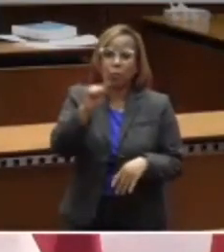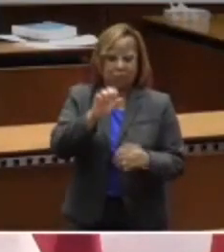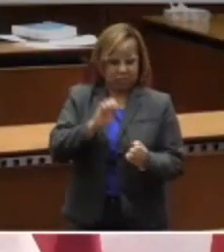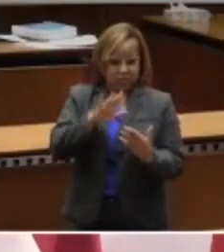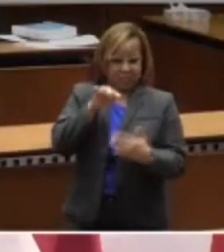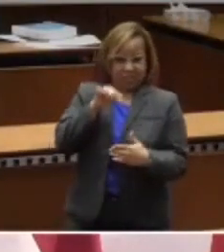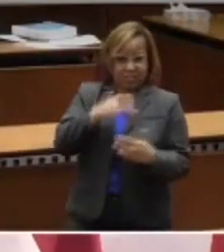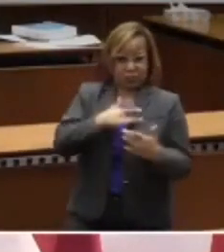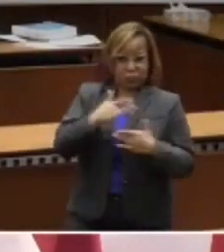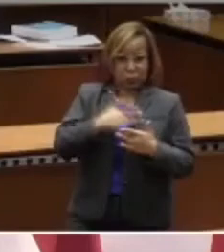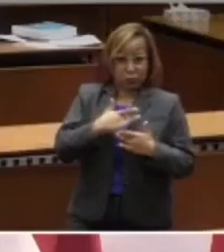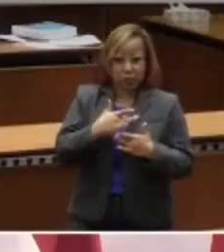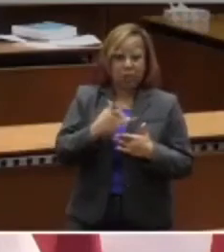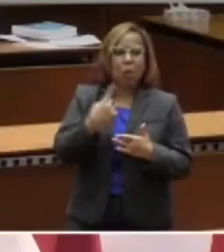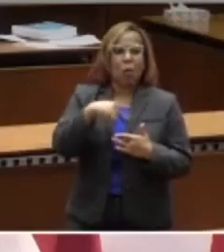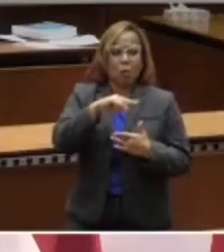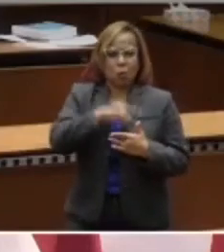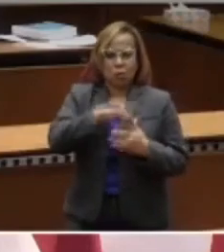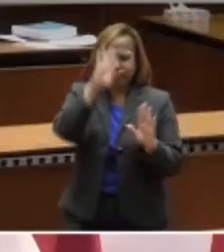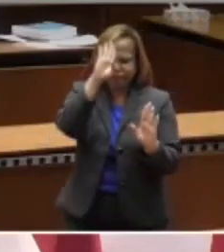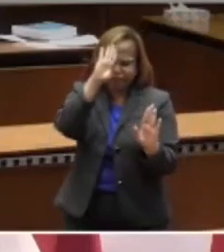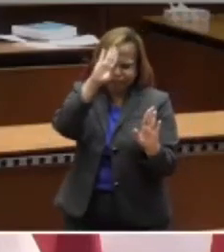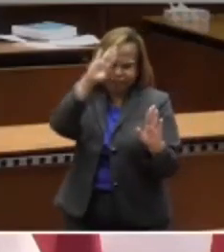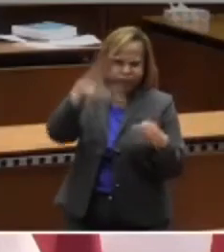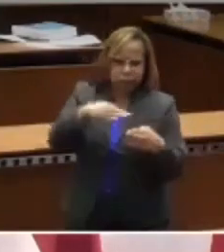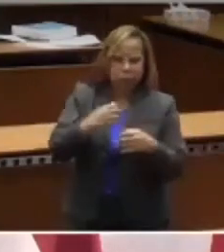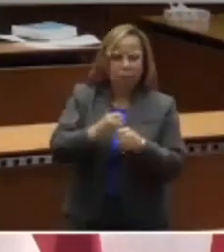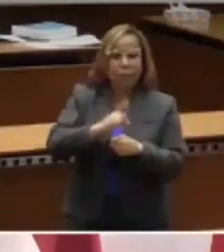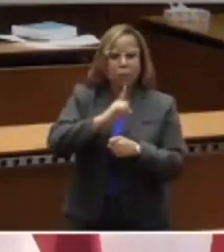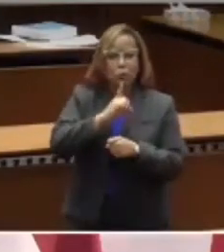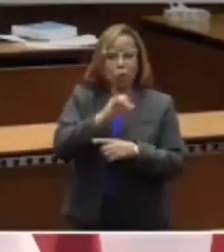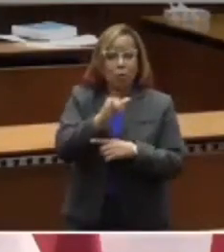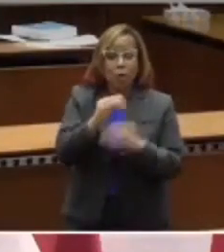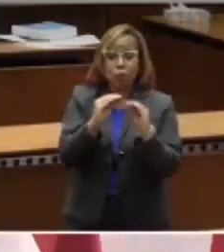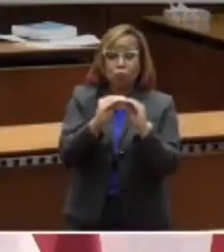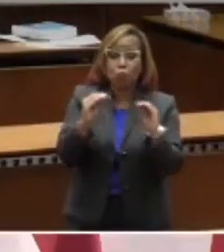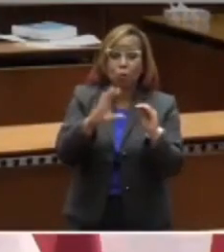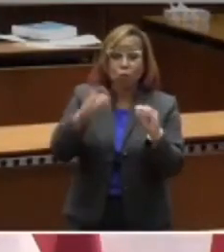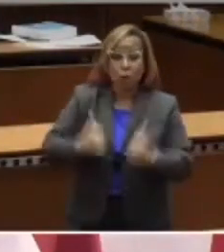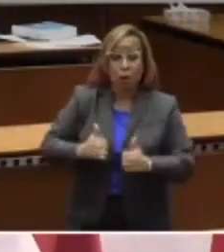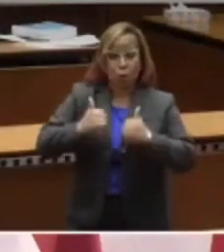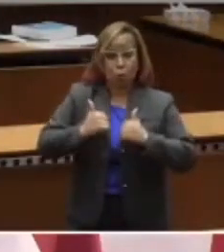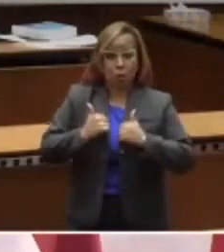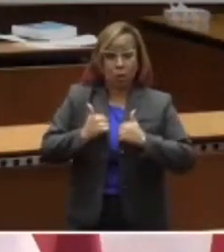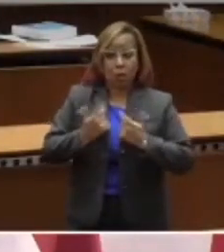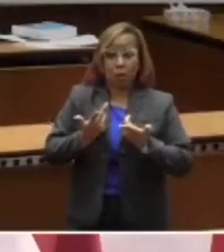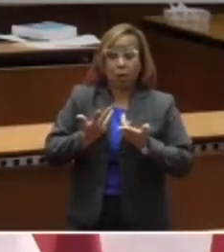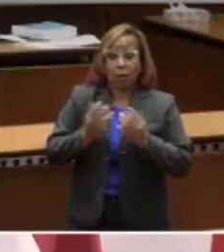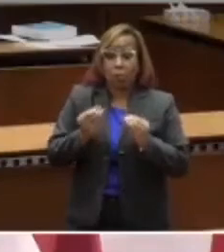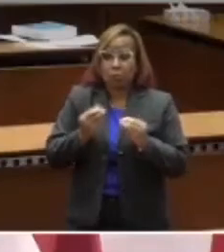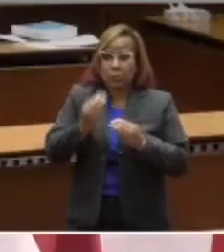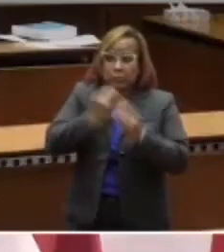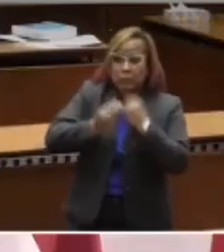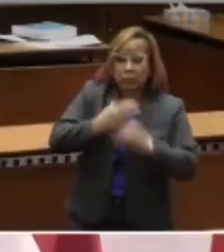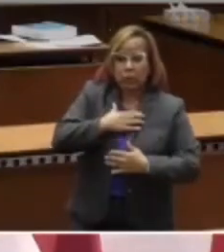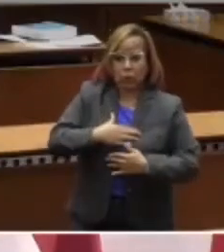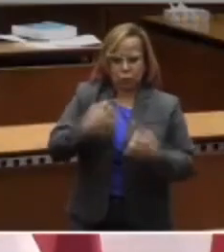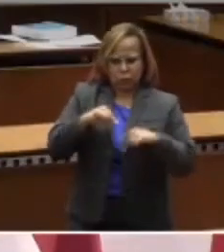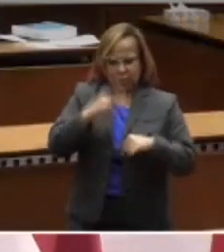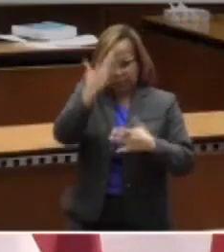facing this concern, we were laser focused on making sure no Chicagoans went hungry during this